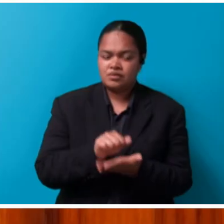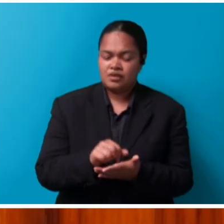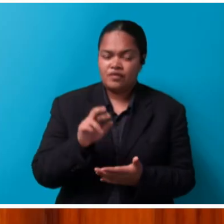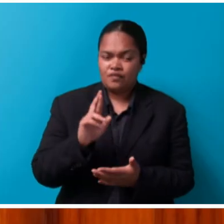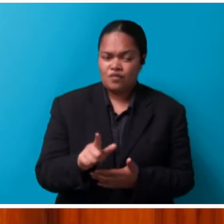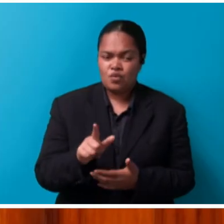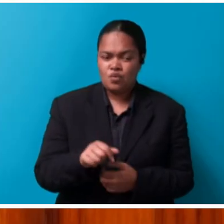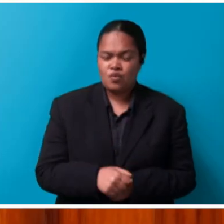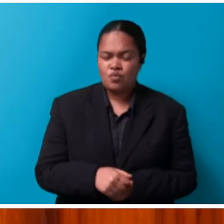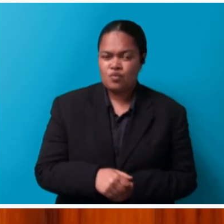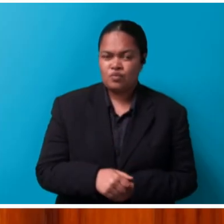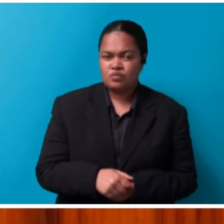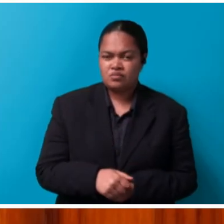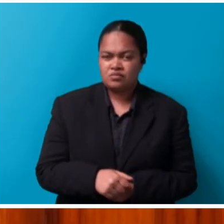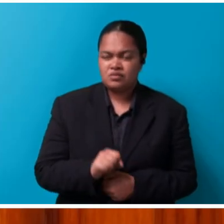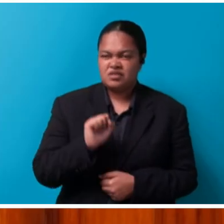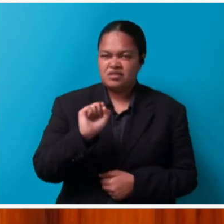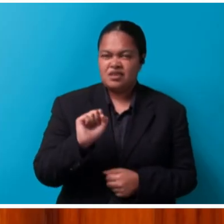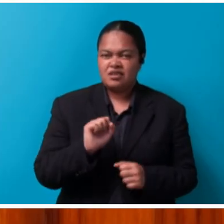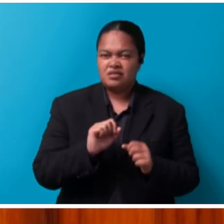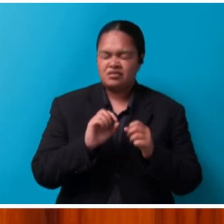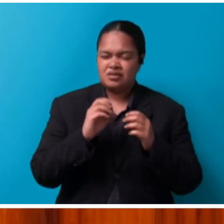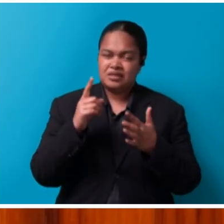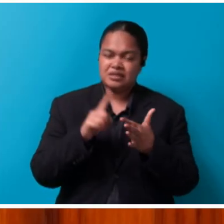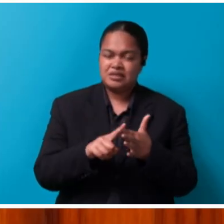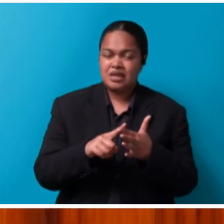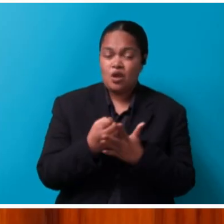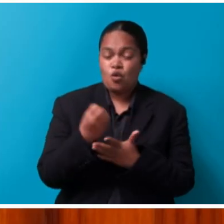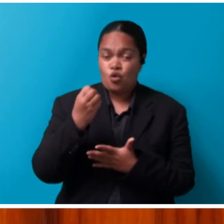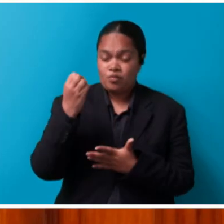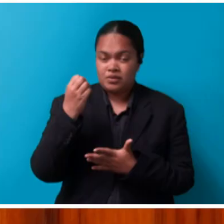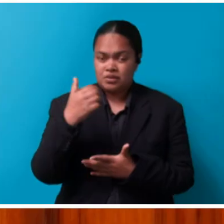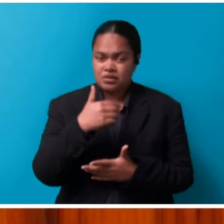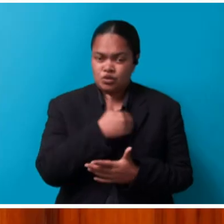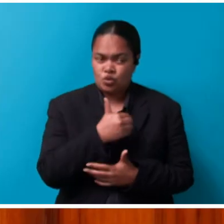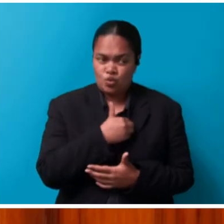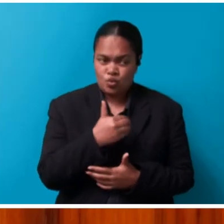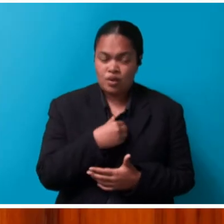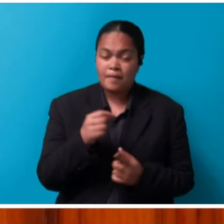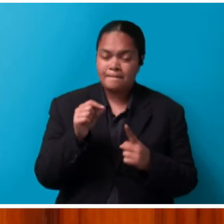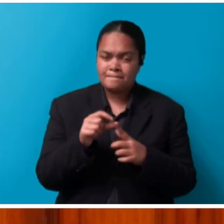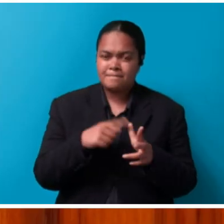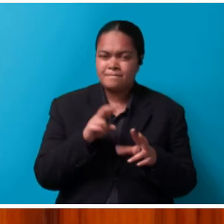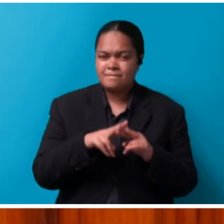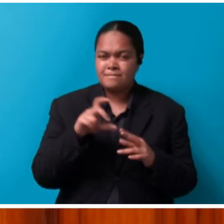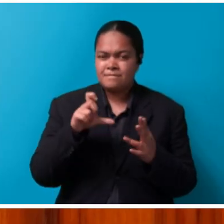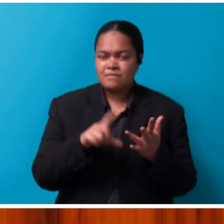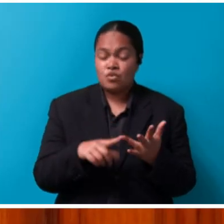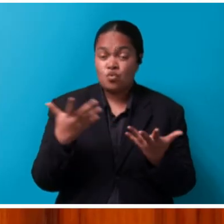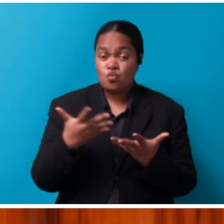their respective exclusive economic zones for processing at the PAFCO processing plant in